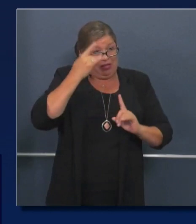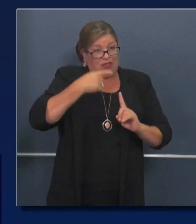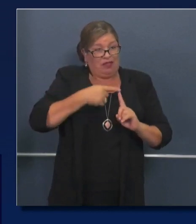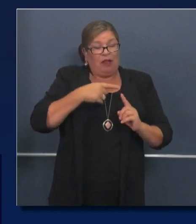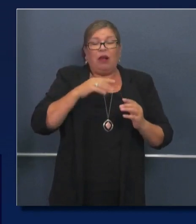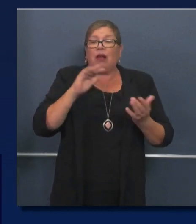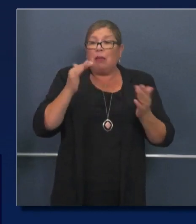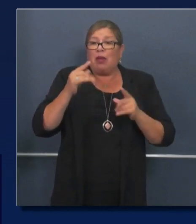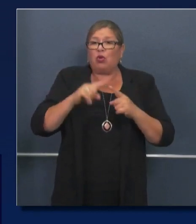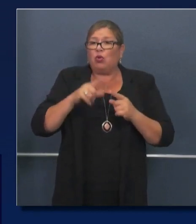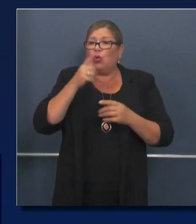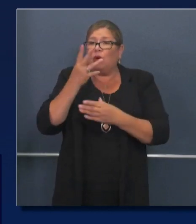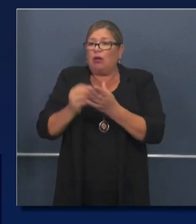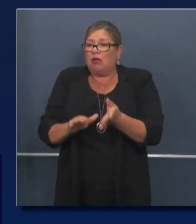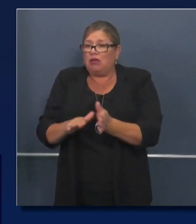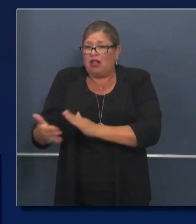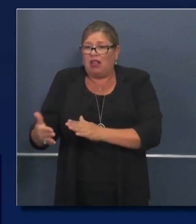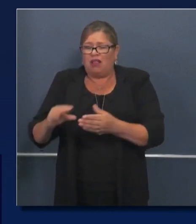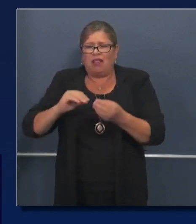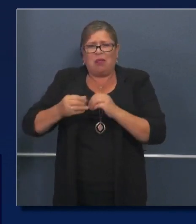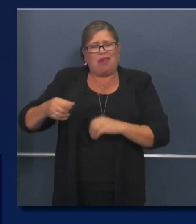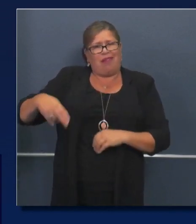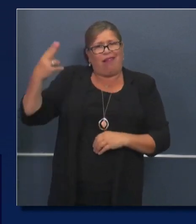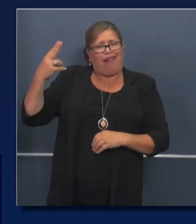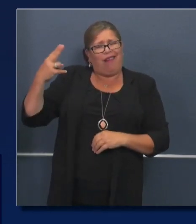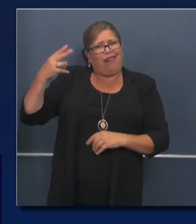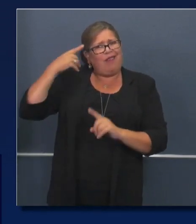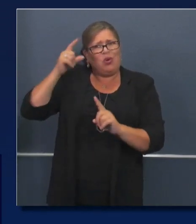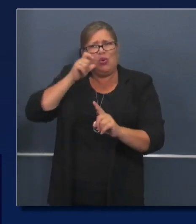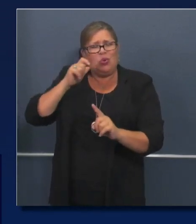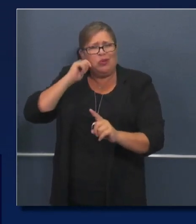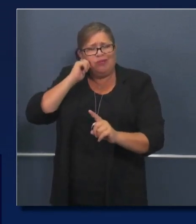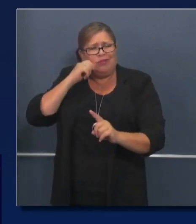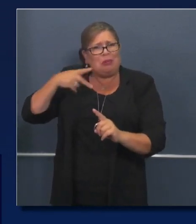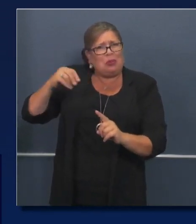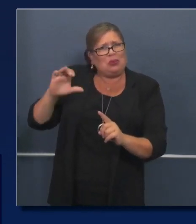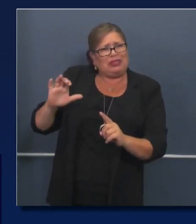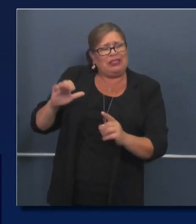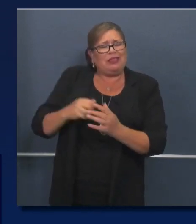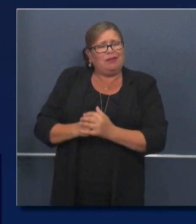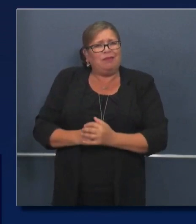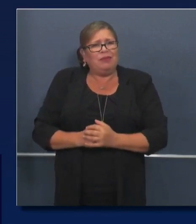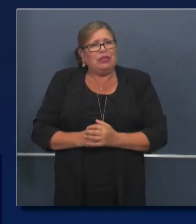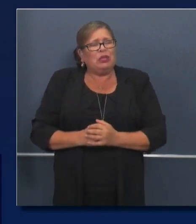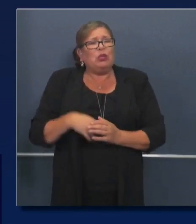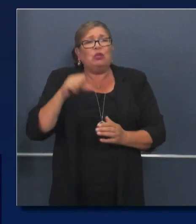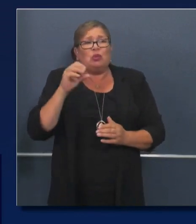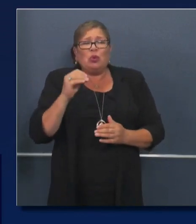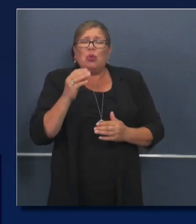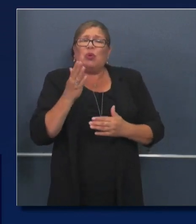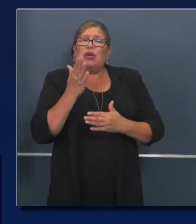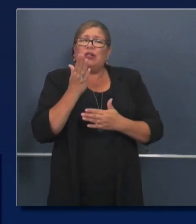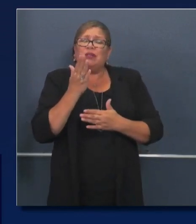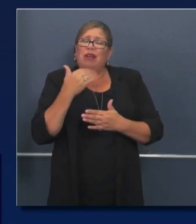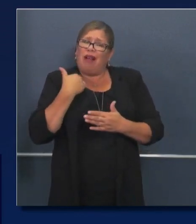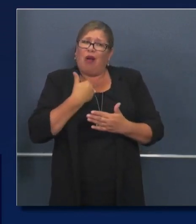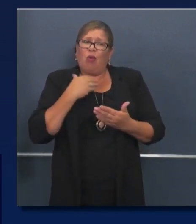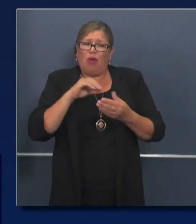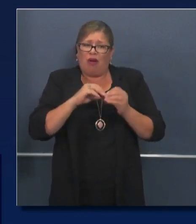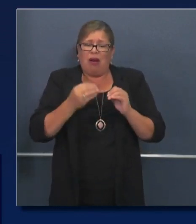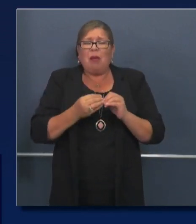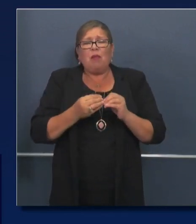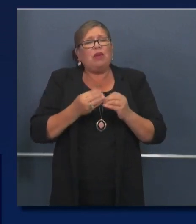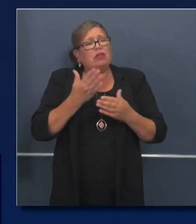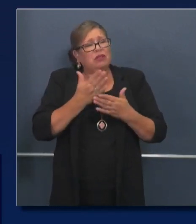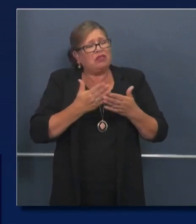California. This is manifest all across the United States of America. In some ways, our numbers are more in line with